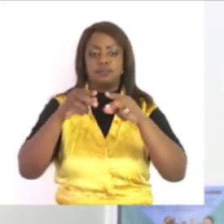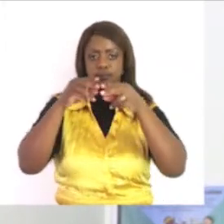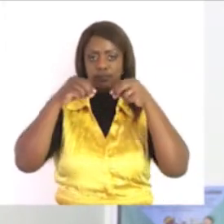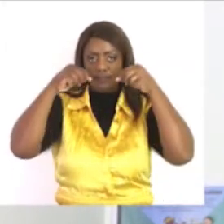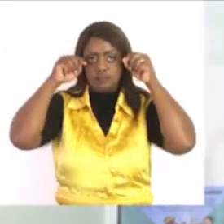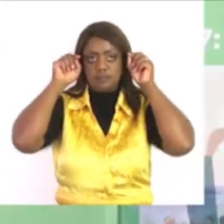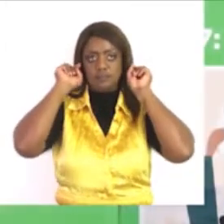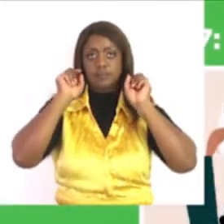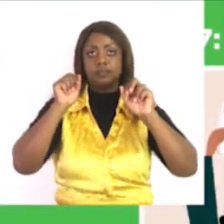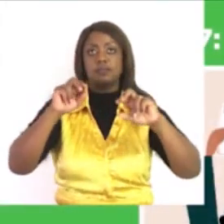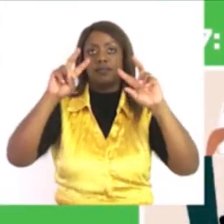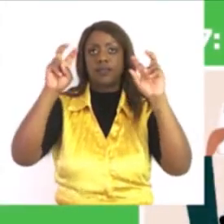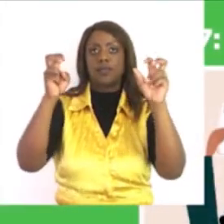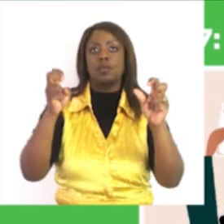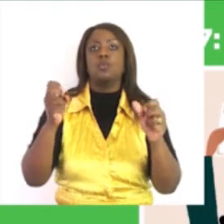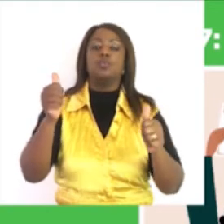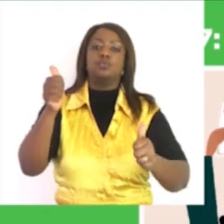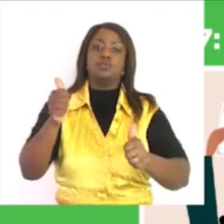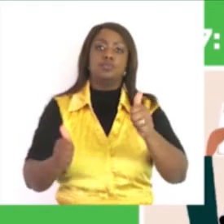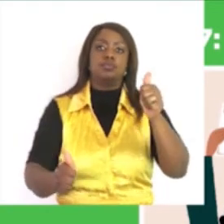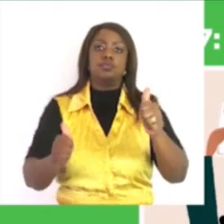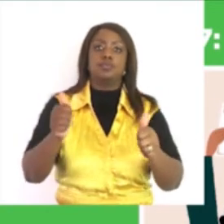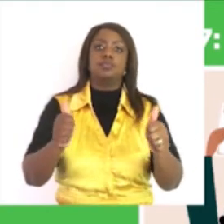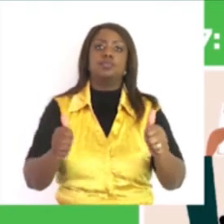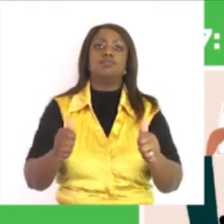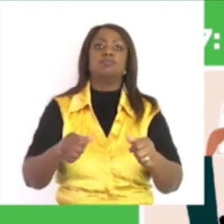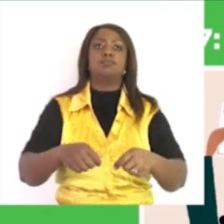And our lesson for today is on